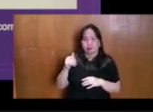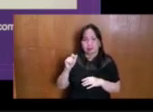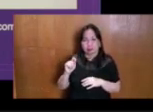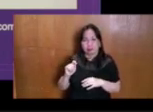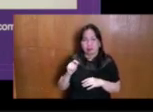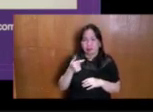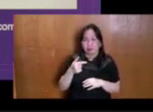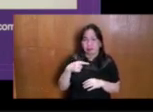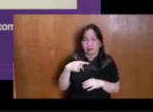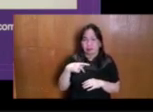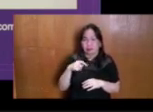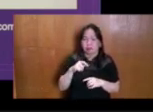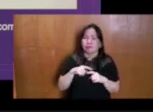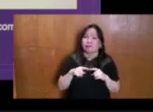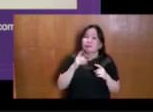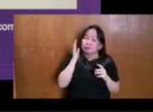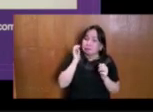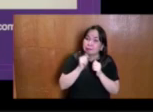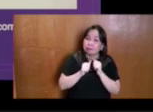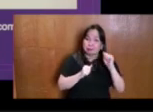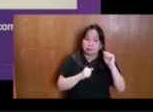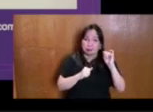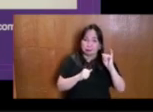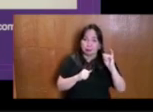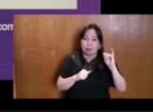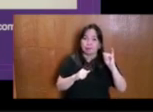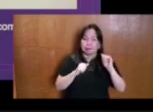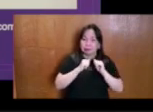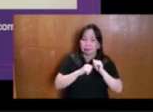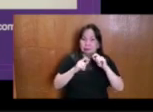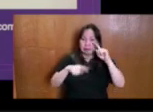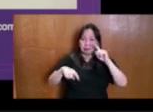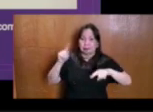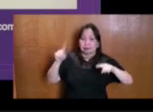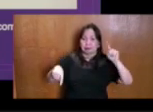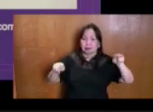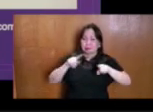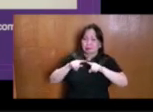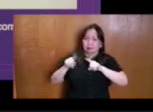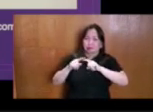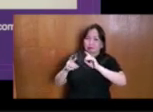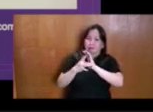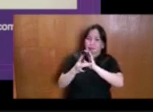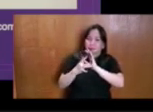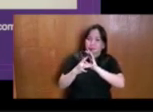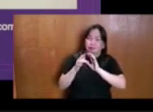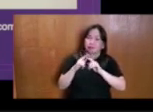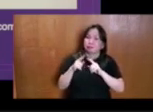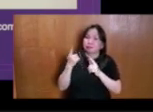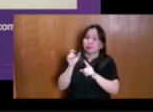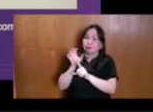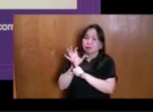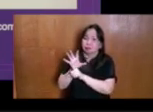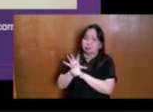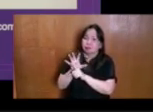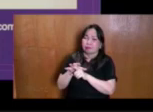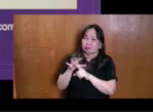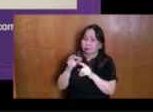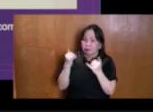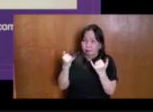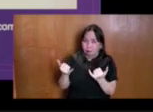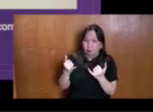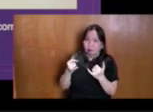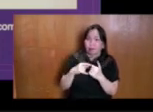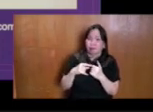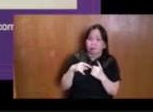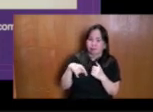way, when you speak of AI, it's a diverse set of technologies. There's not one AI. But what's hitting the media, of course, our attention, and